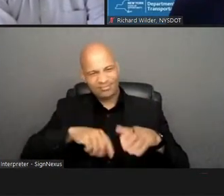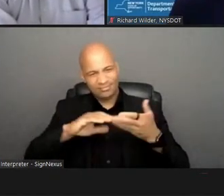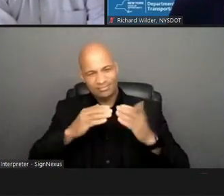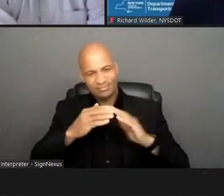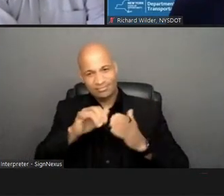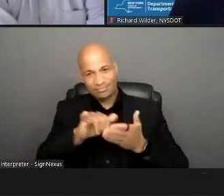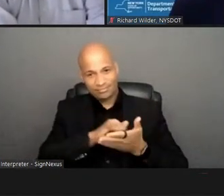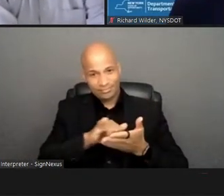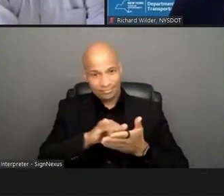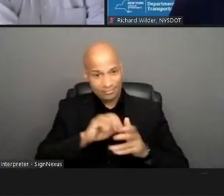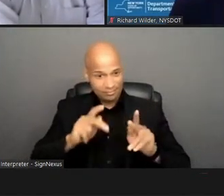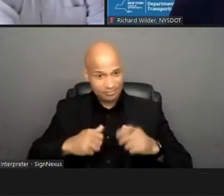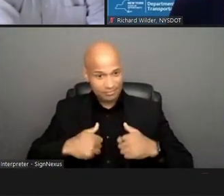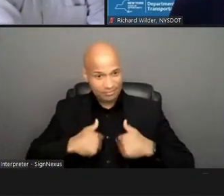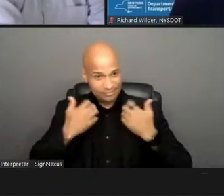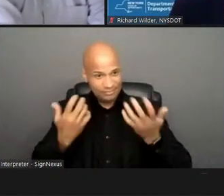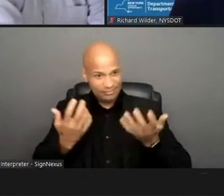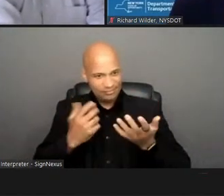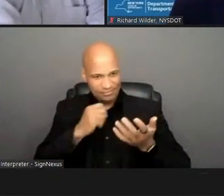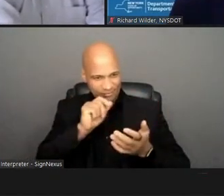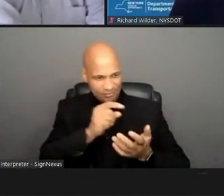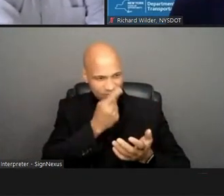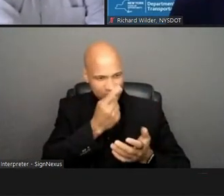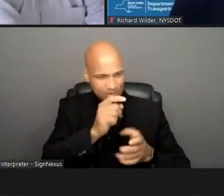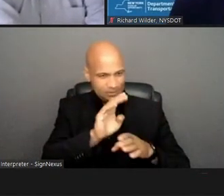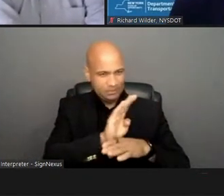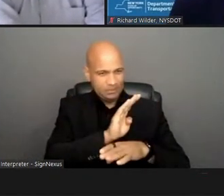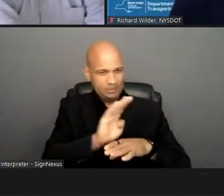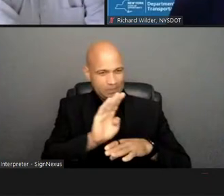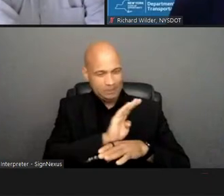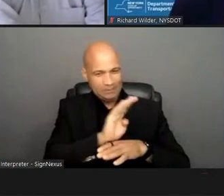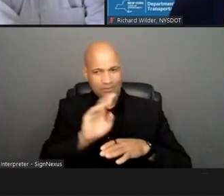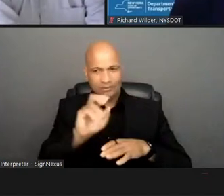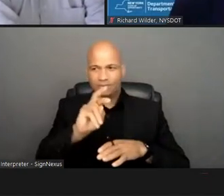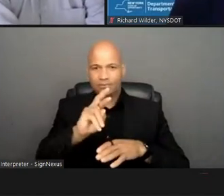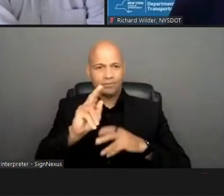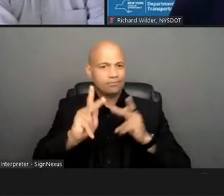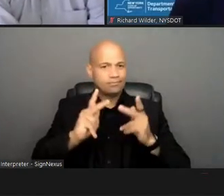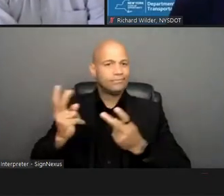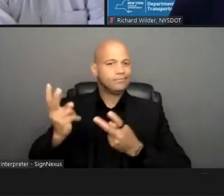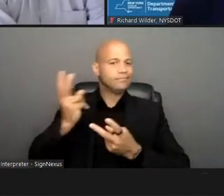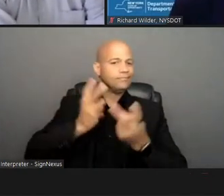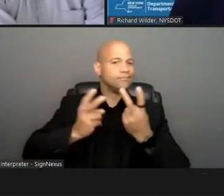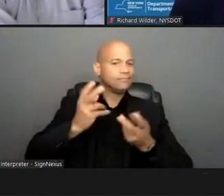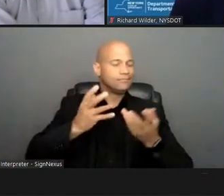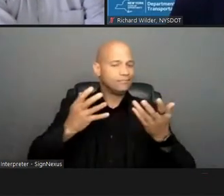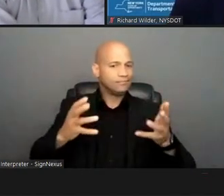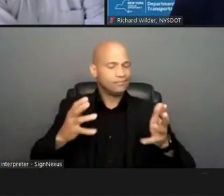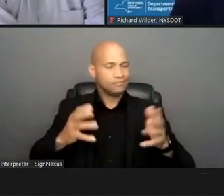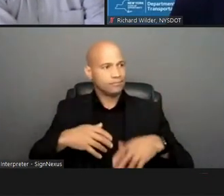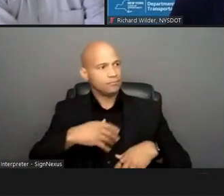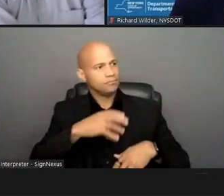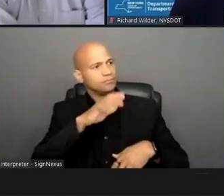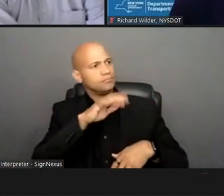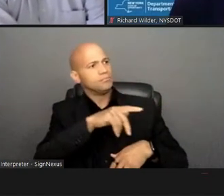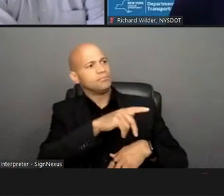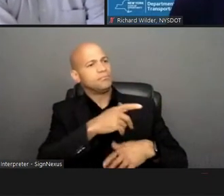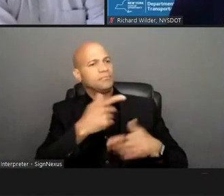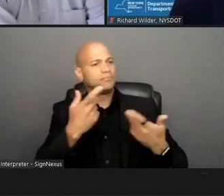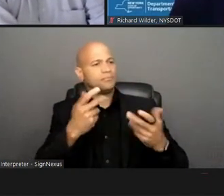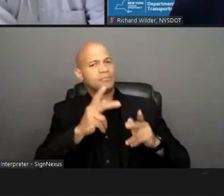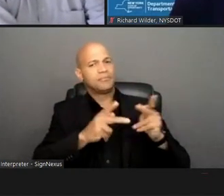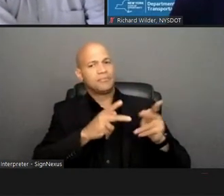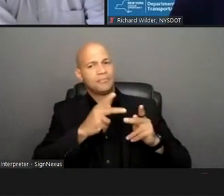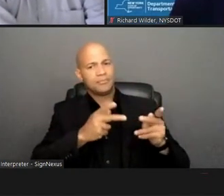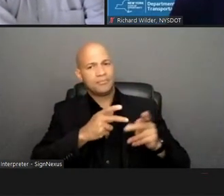people who live here it's not just a tourist destination and the residents there are not just ATMs to be used for unlimited